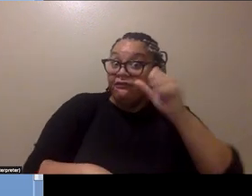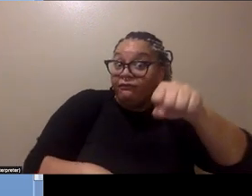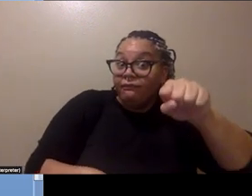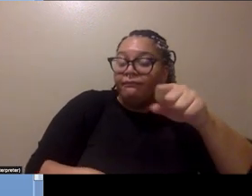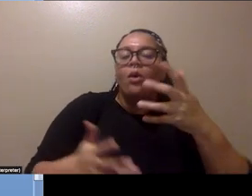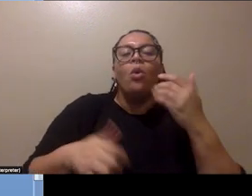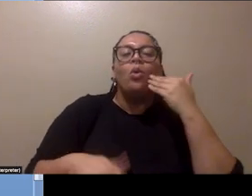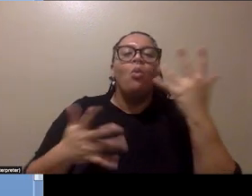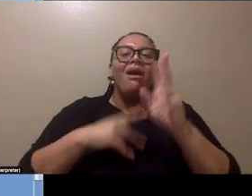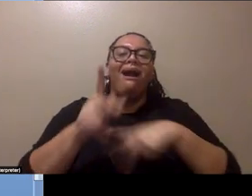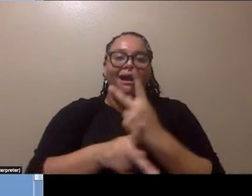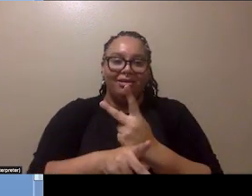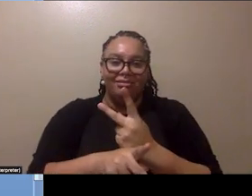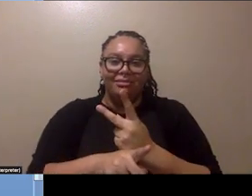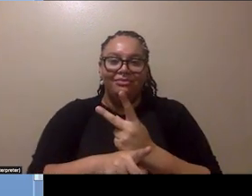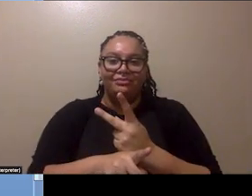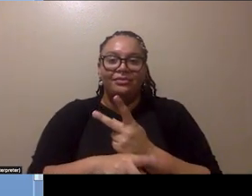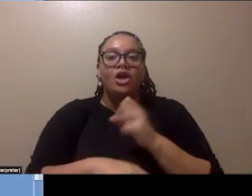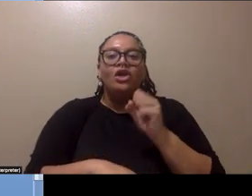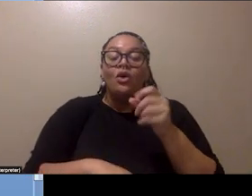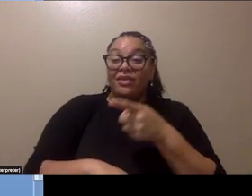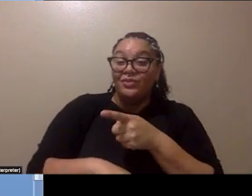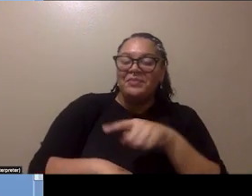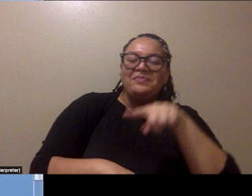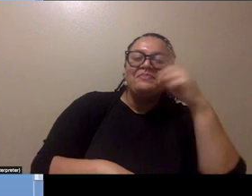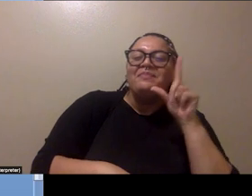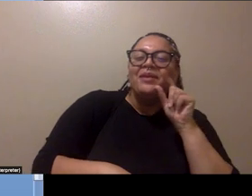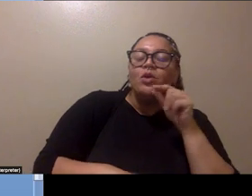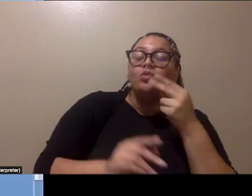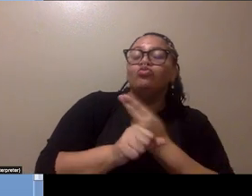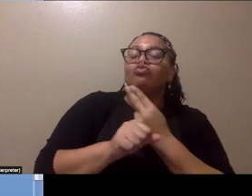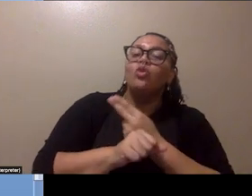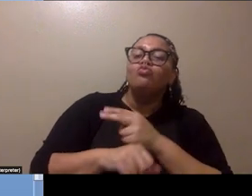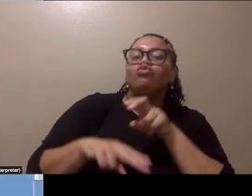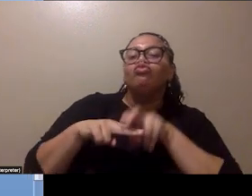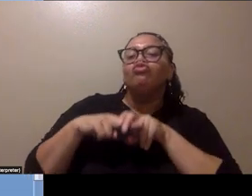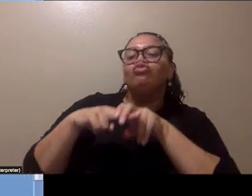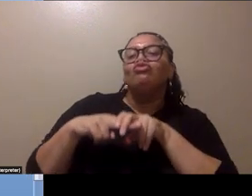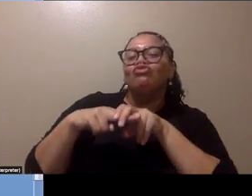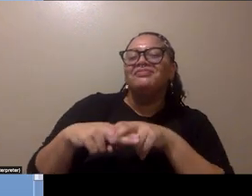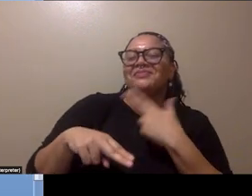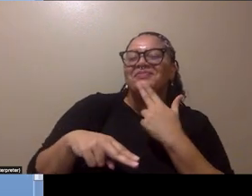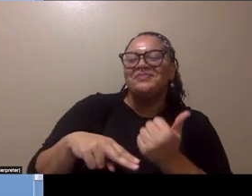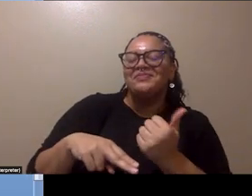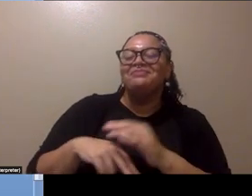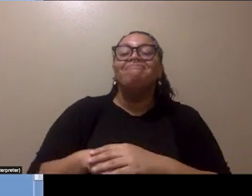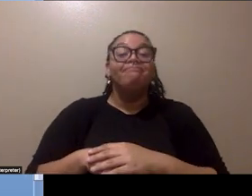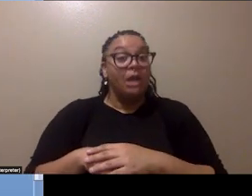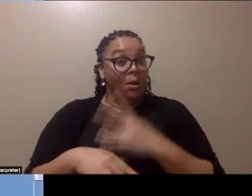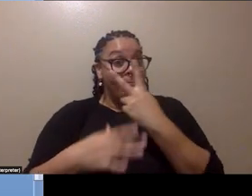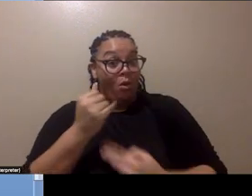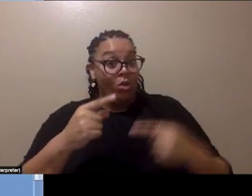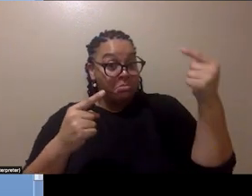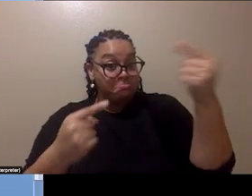so, which species. And this is a picture of a black-capped chickadee who's using a little cavity on this snag. And then both